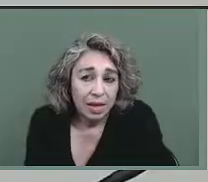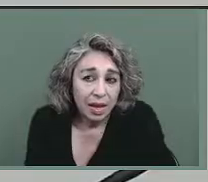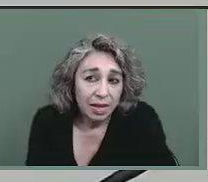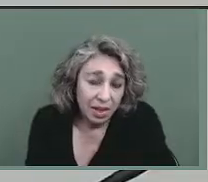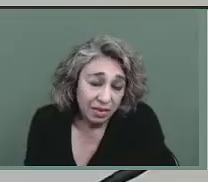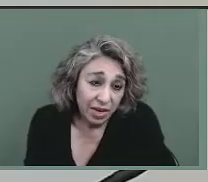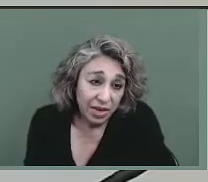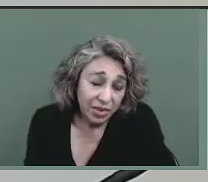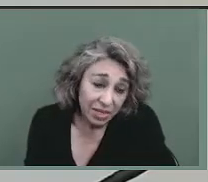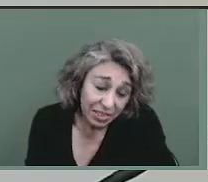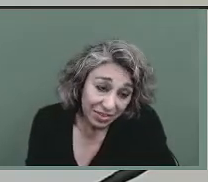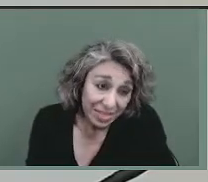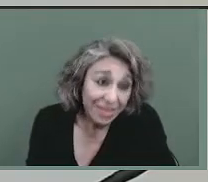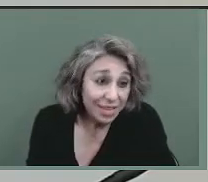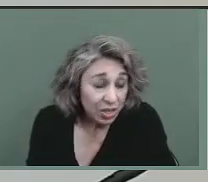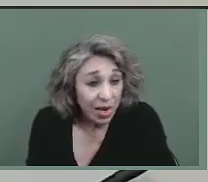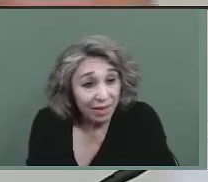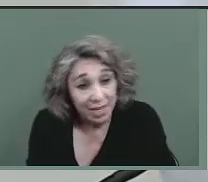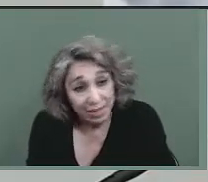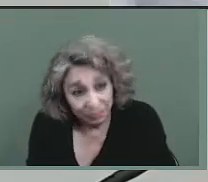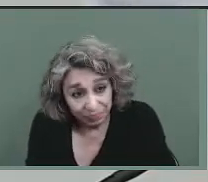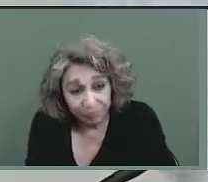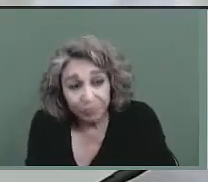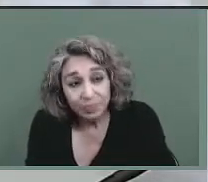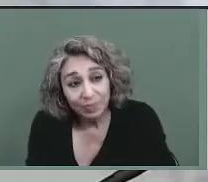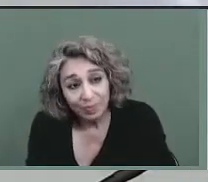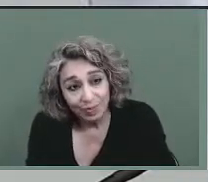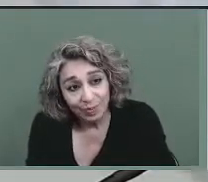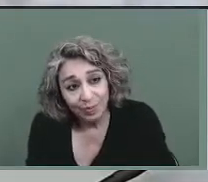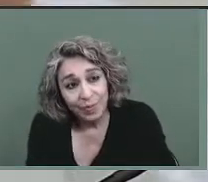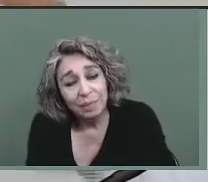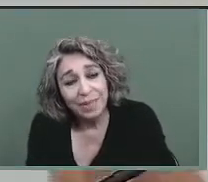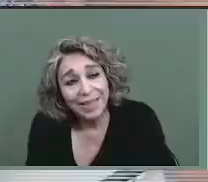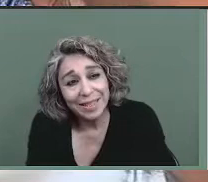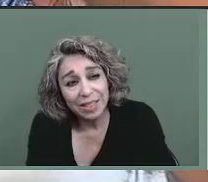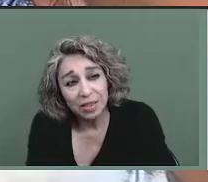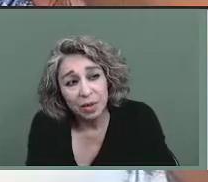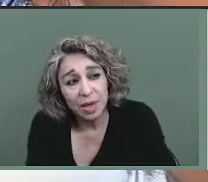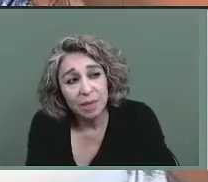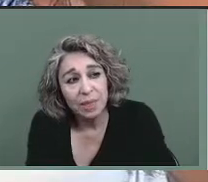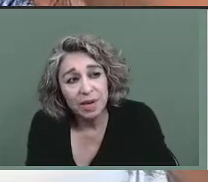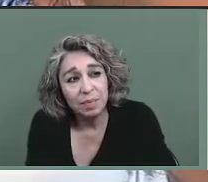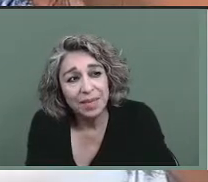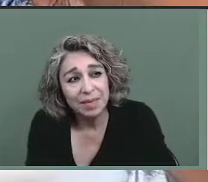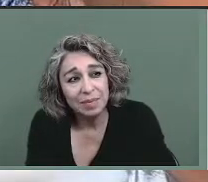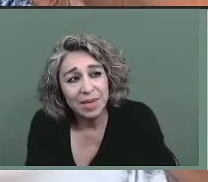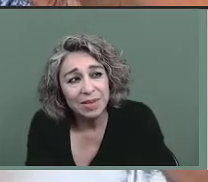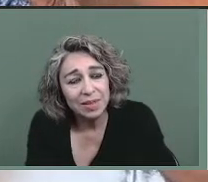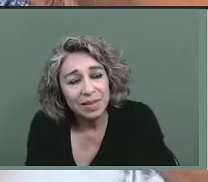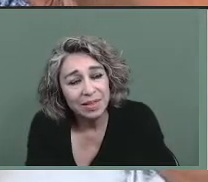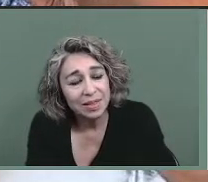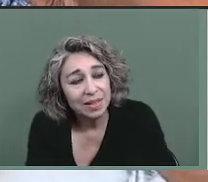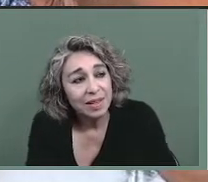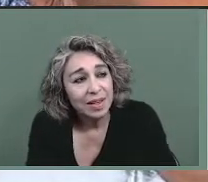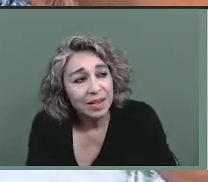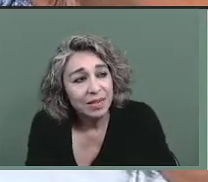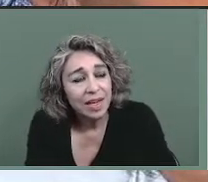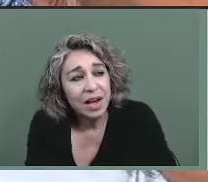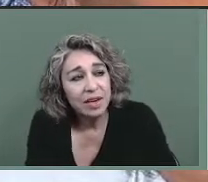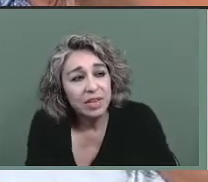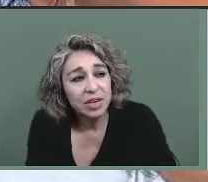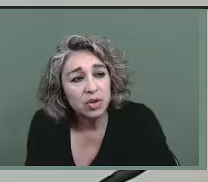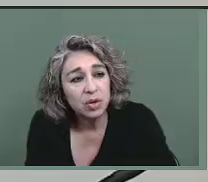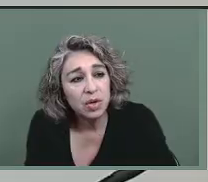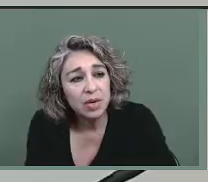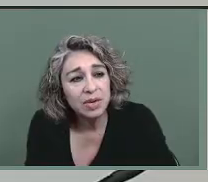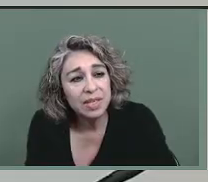And they have 117 that don't have it. But that's also accompanied by something else, that